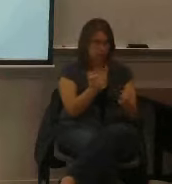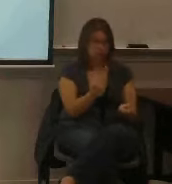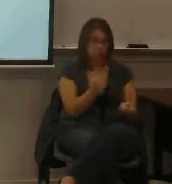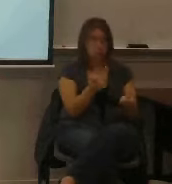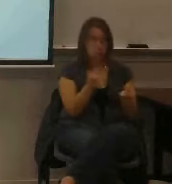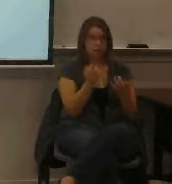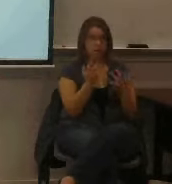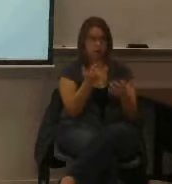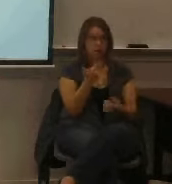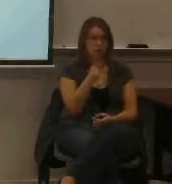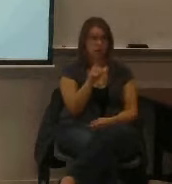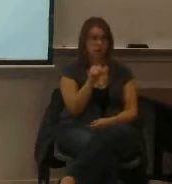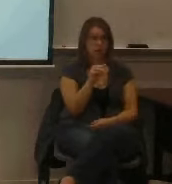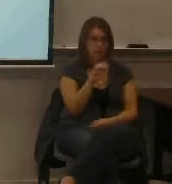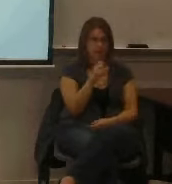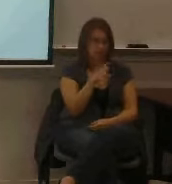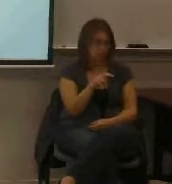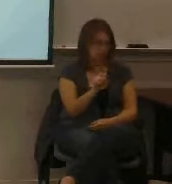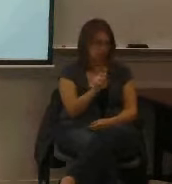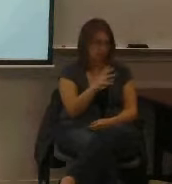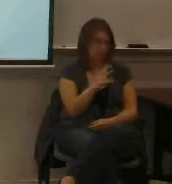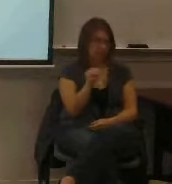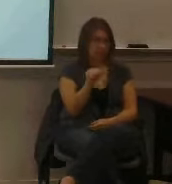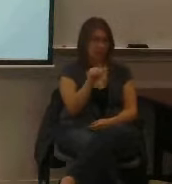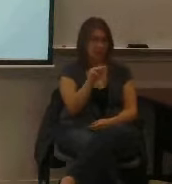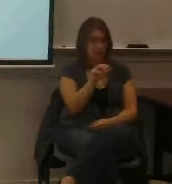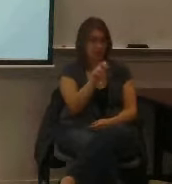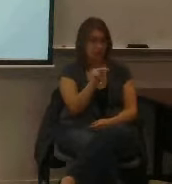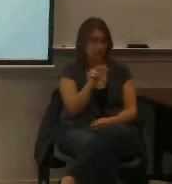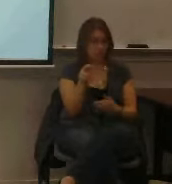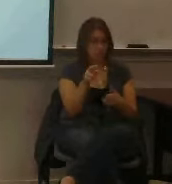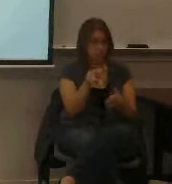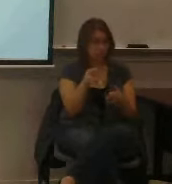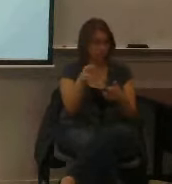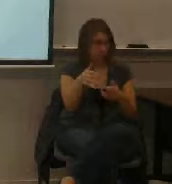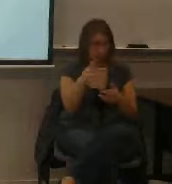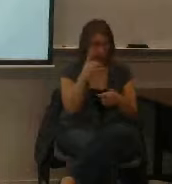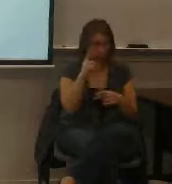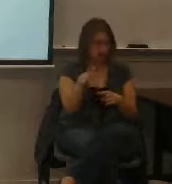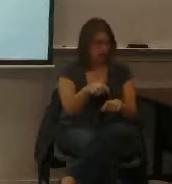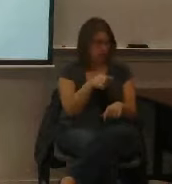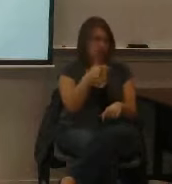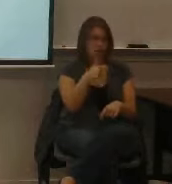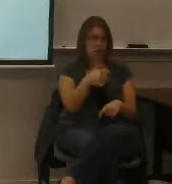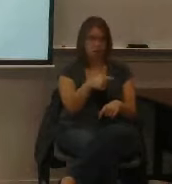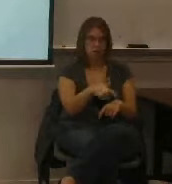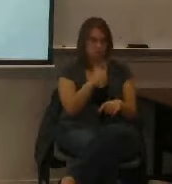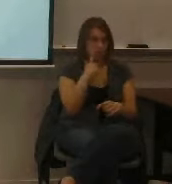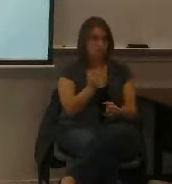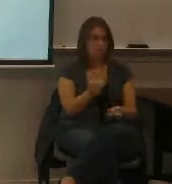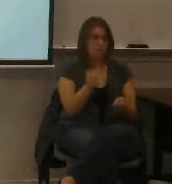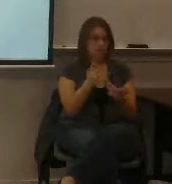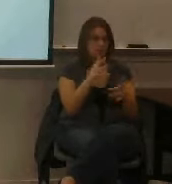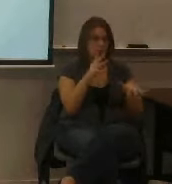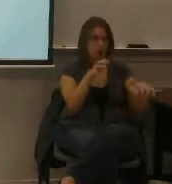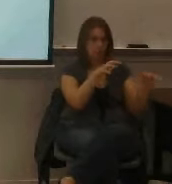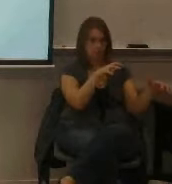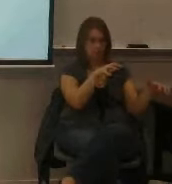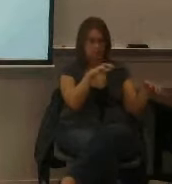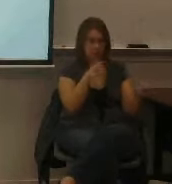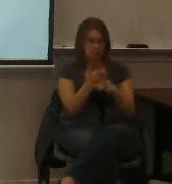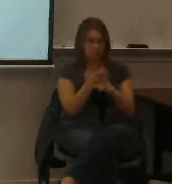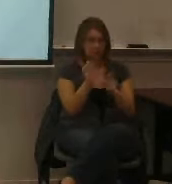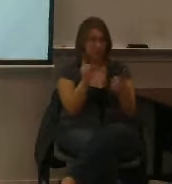numerous glaciations, and the Amazon River has flowed continuously over numerous glaciations, and basically until there's